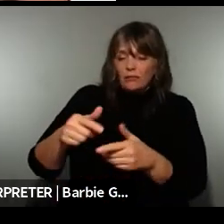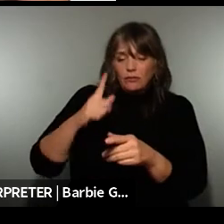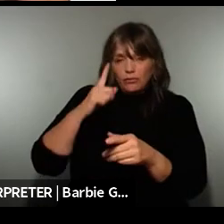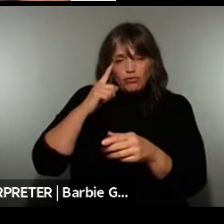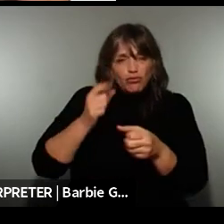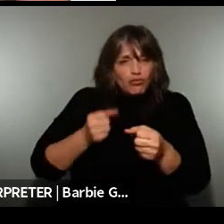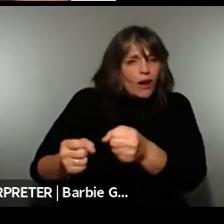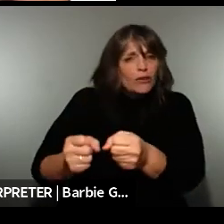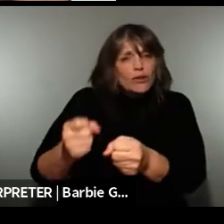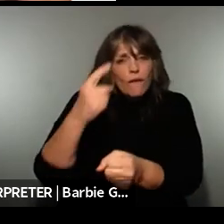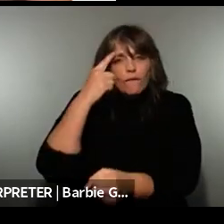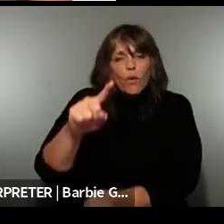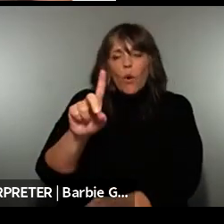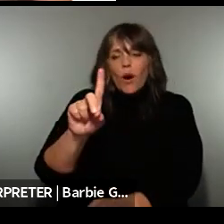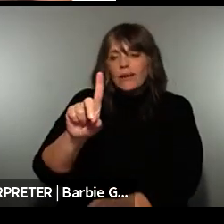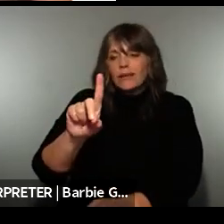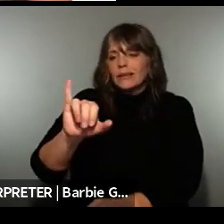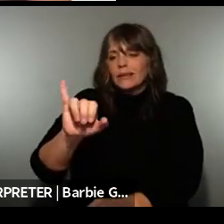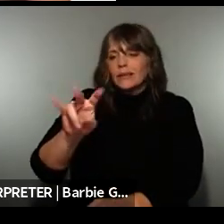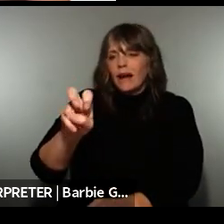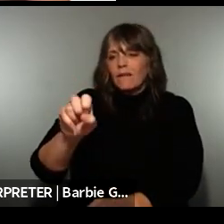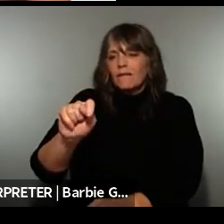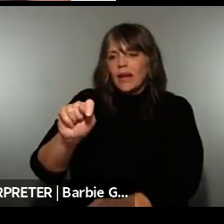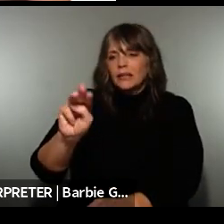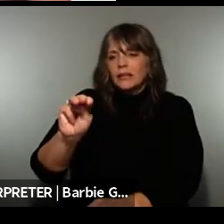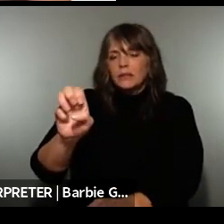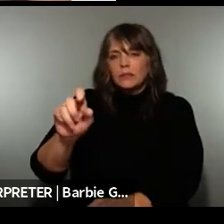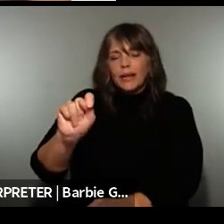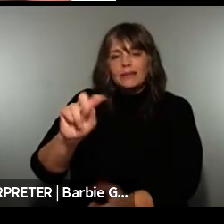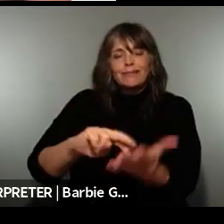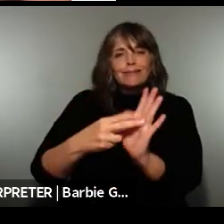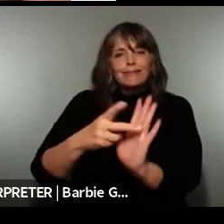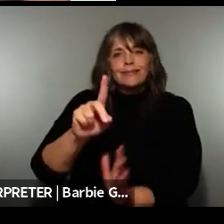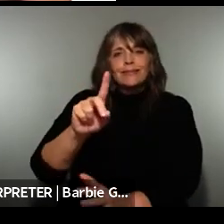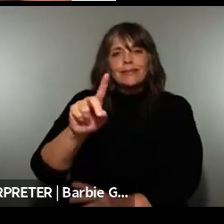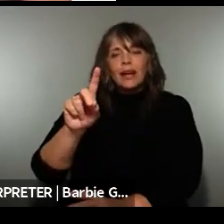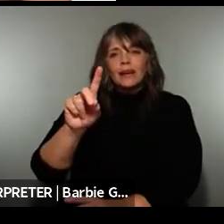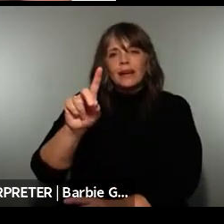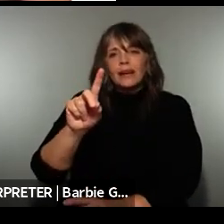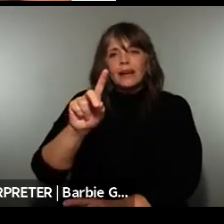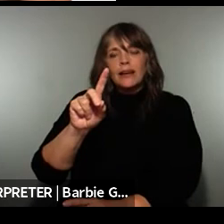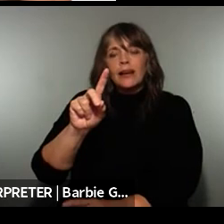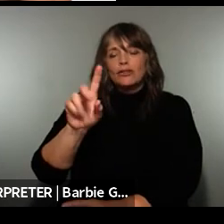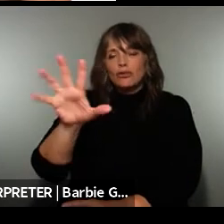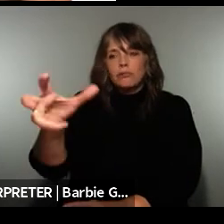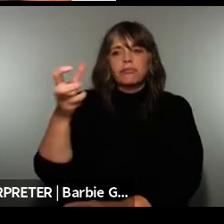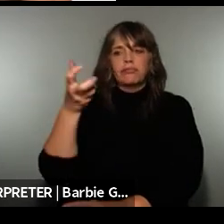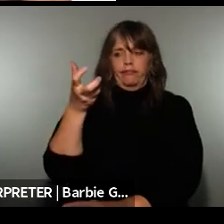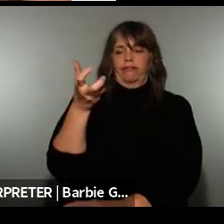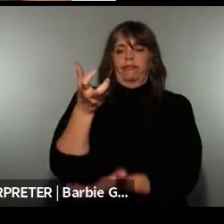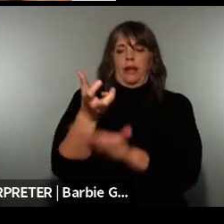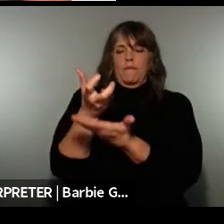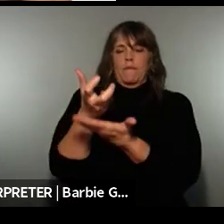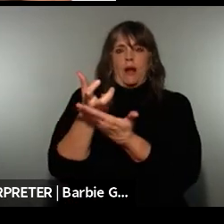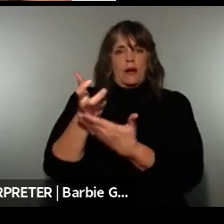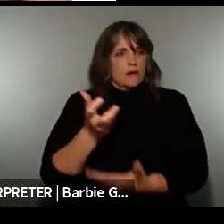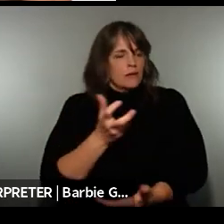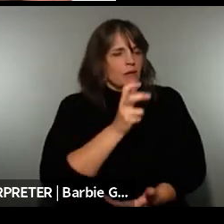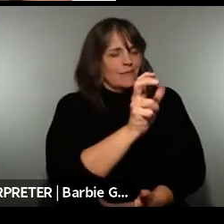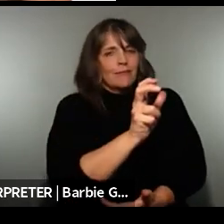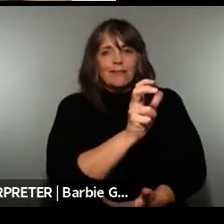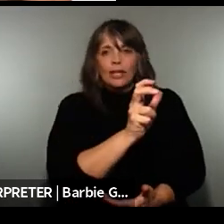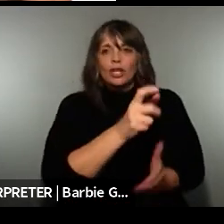wins, that actually visibilizing that puts pressure on peer institutions to get